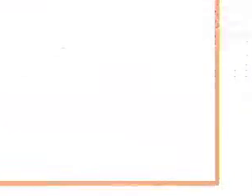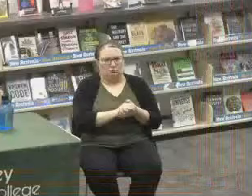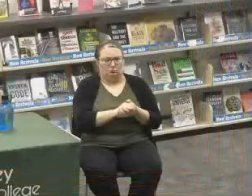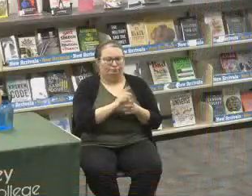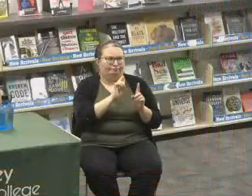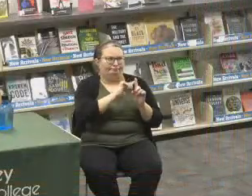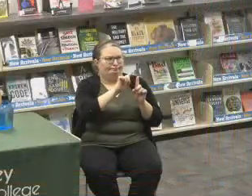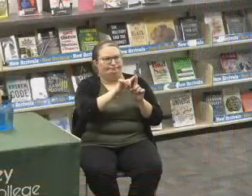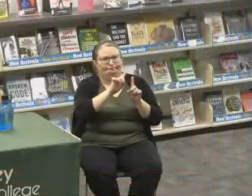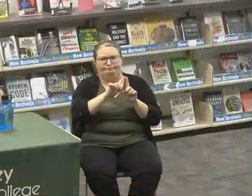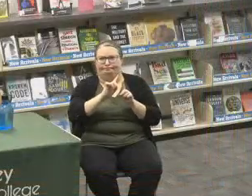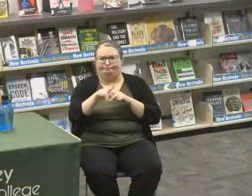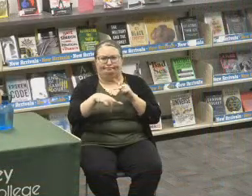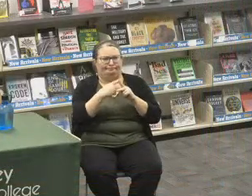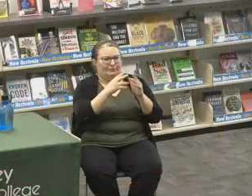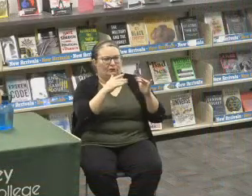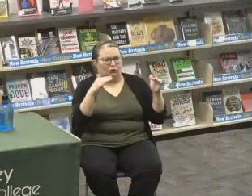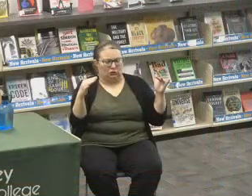sorts of things.